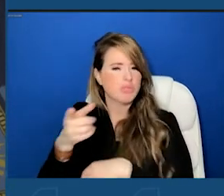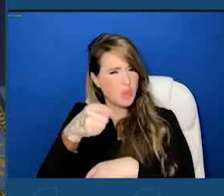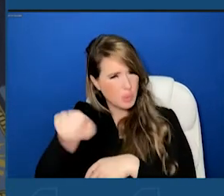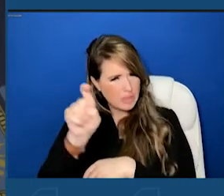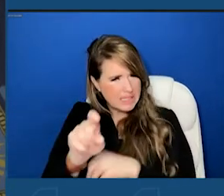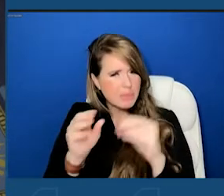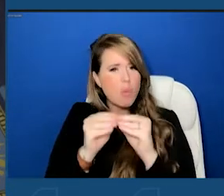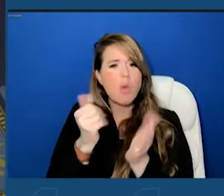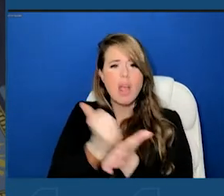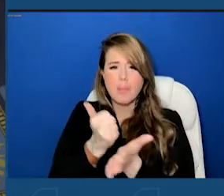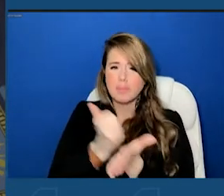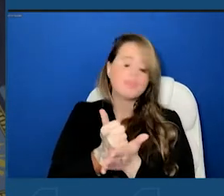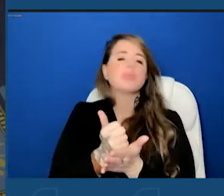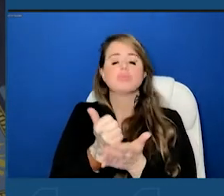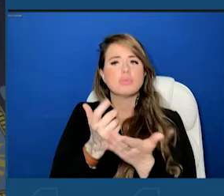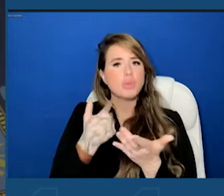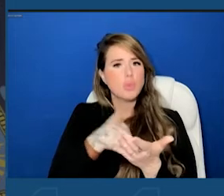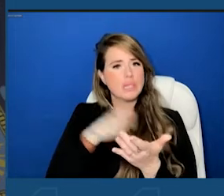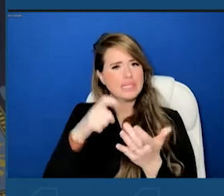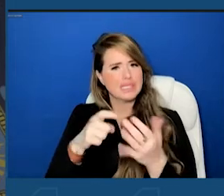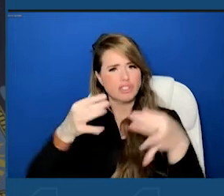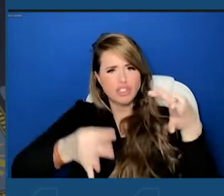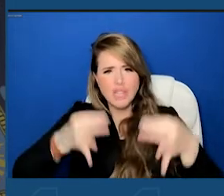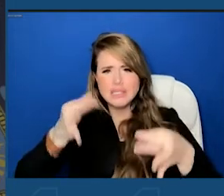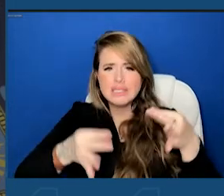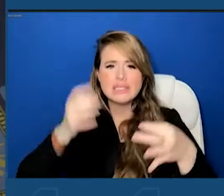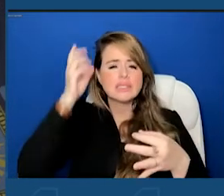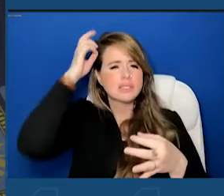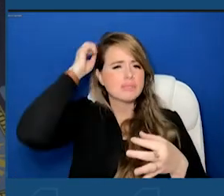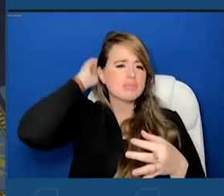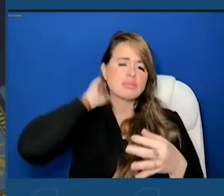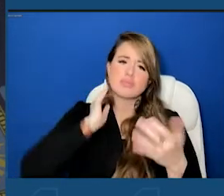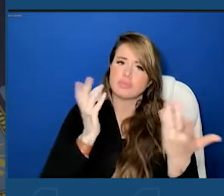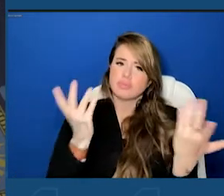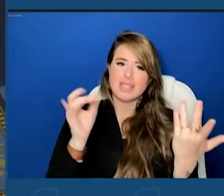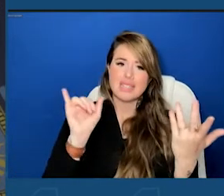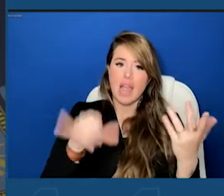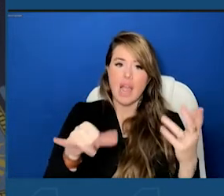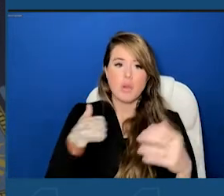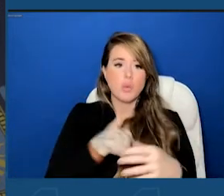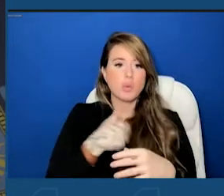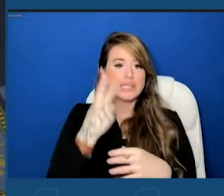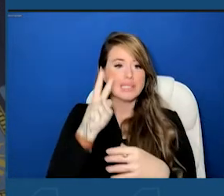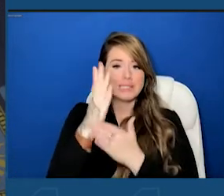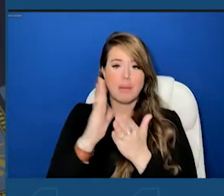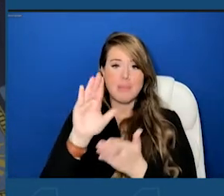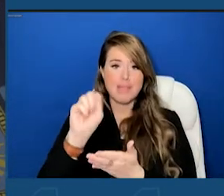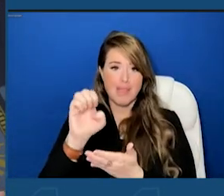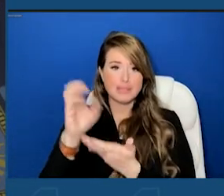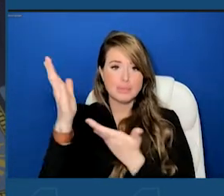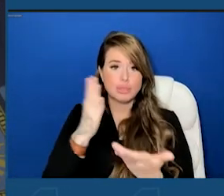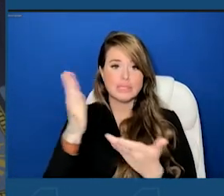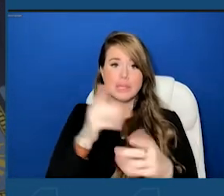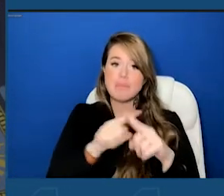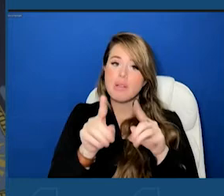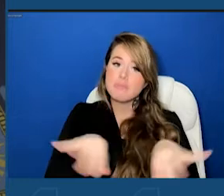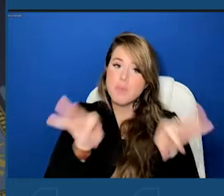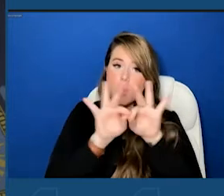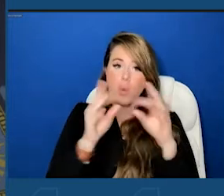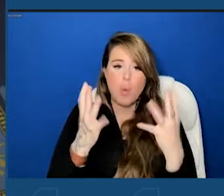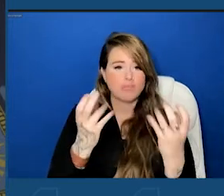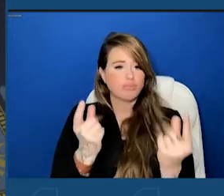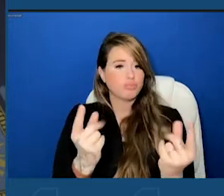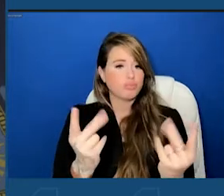We want to have justice delayed is justice denied. So there are cases that you're bringing, but we also want to get things through the court system